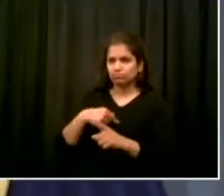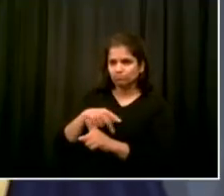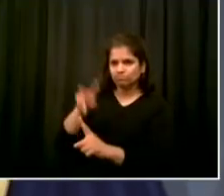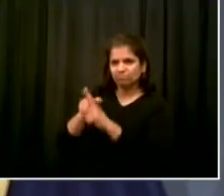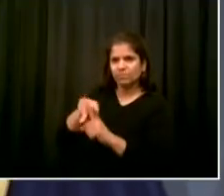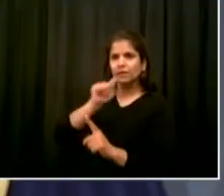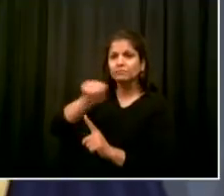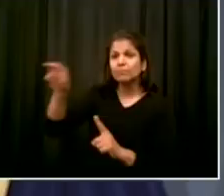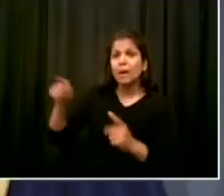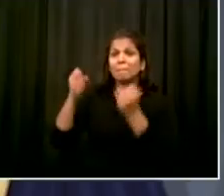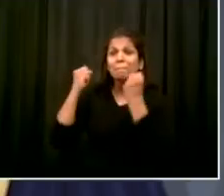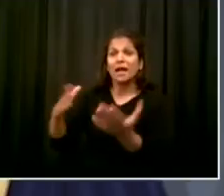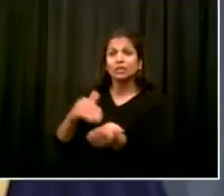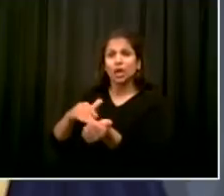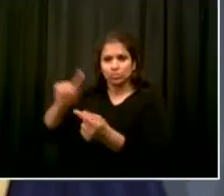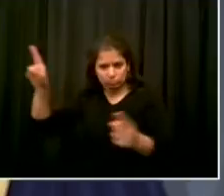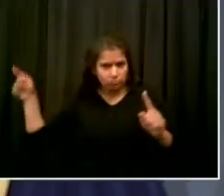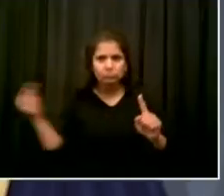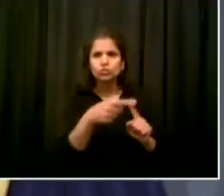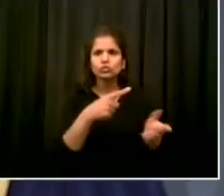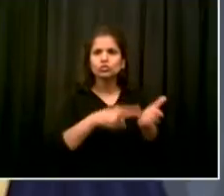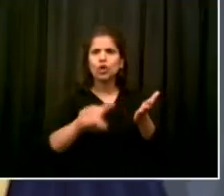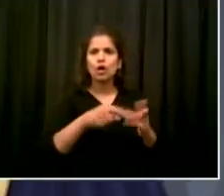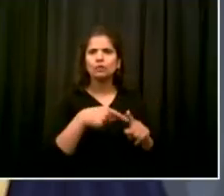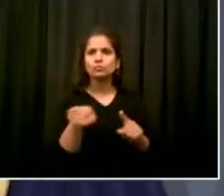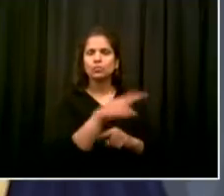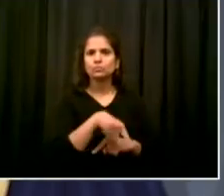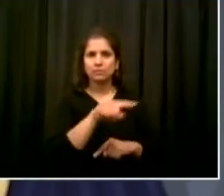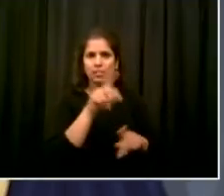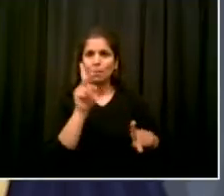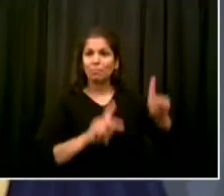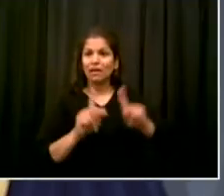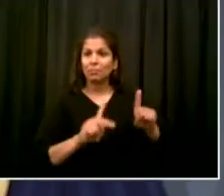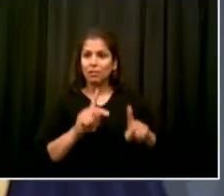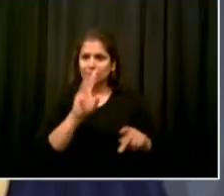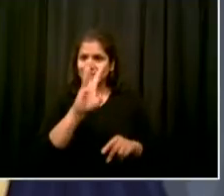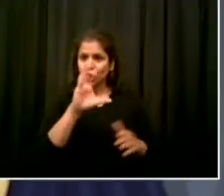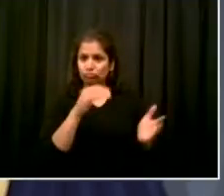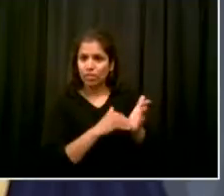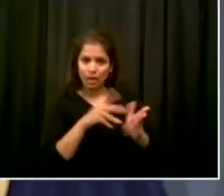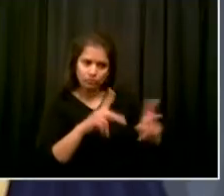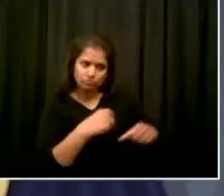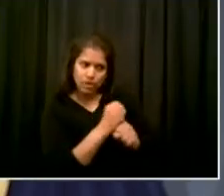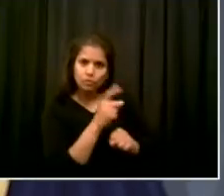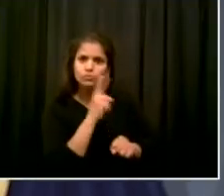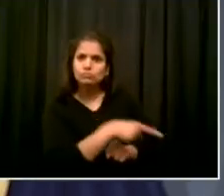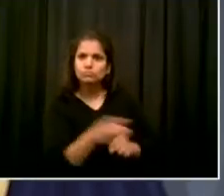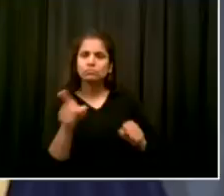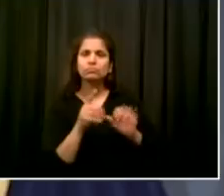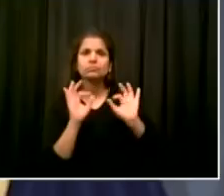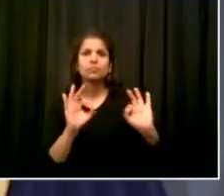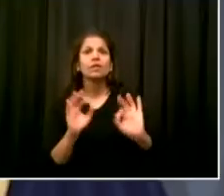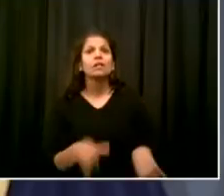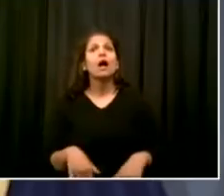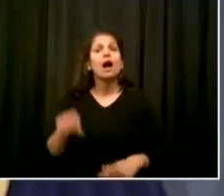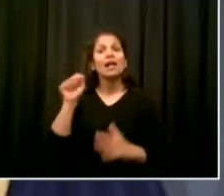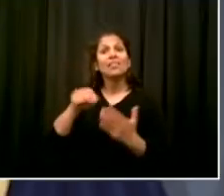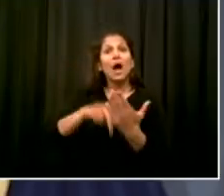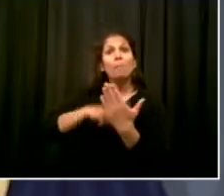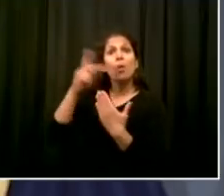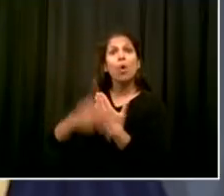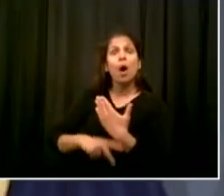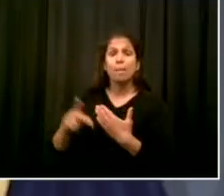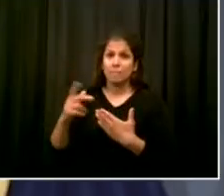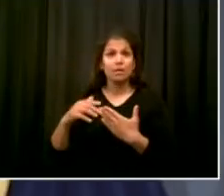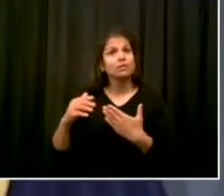never happened in any other city in America. Queens is one of the places that needs that the most. And as we said, we are deepening and speeding all the efforts around